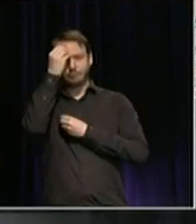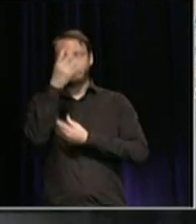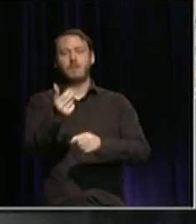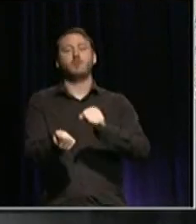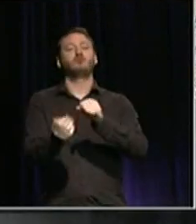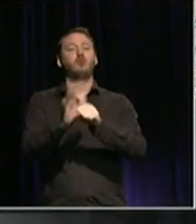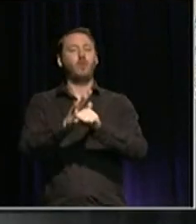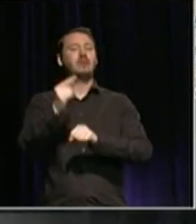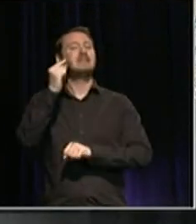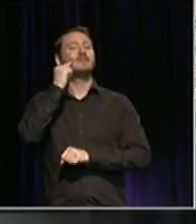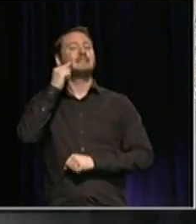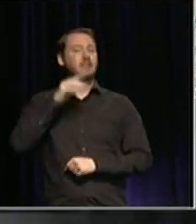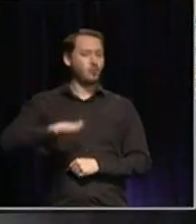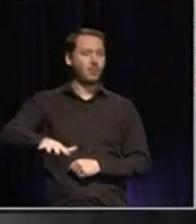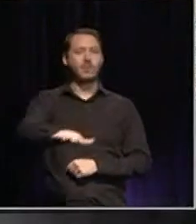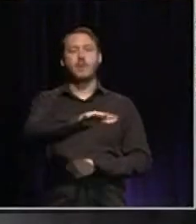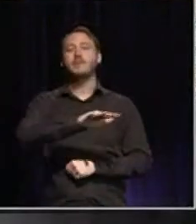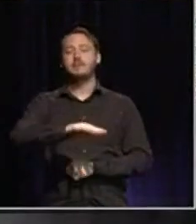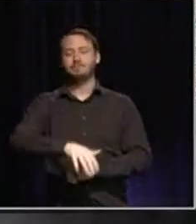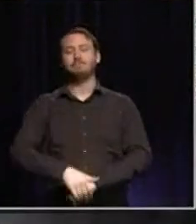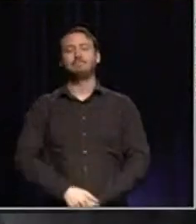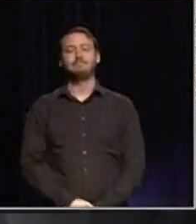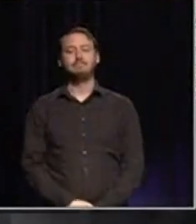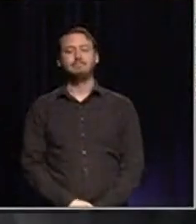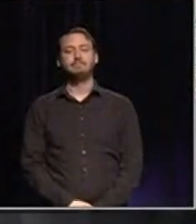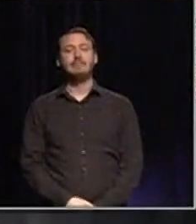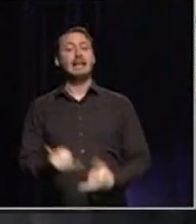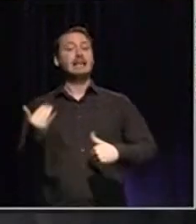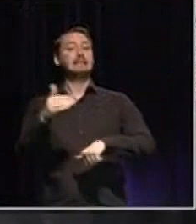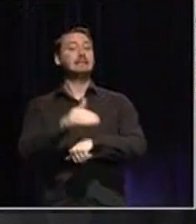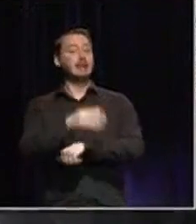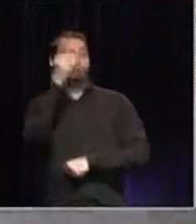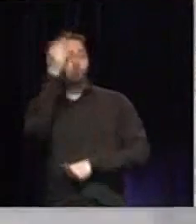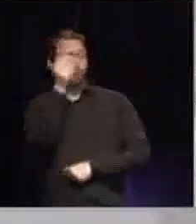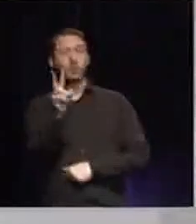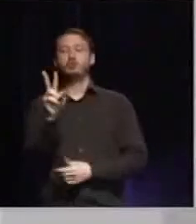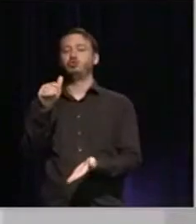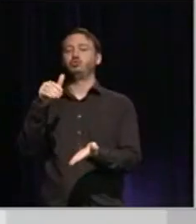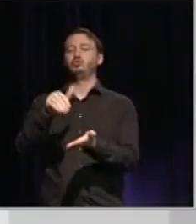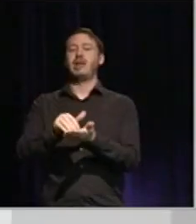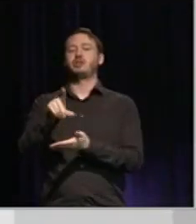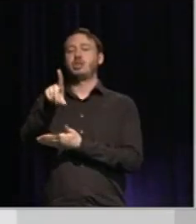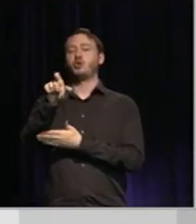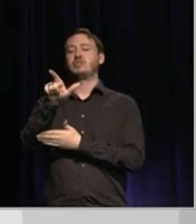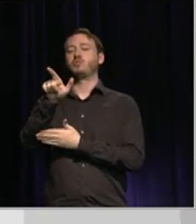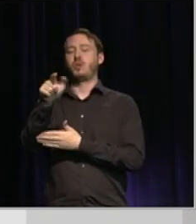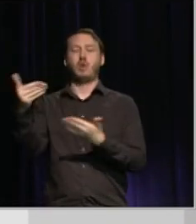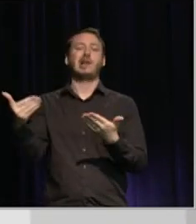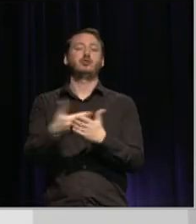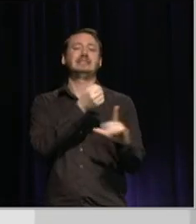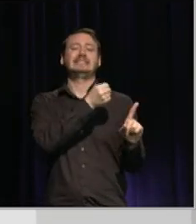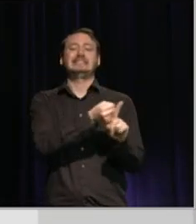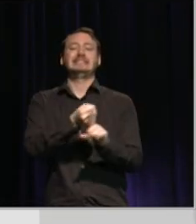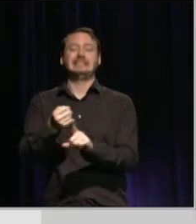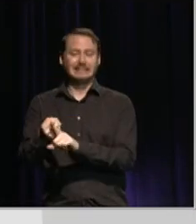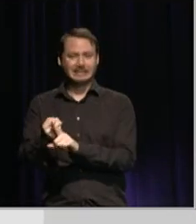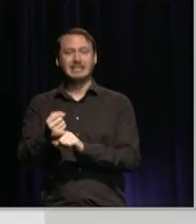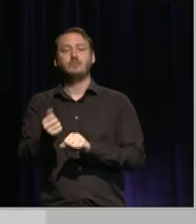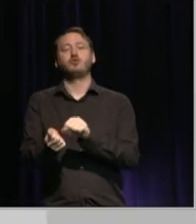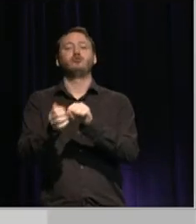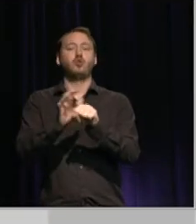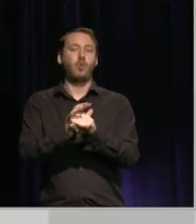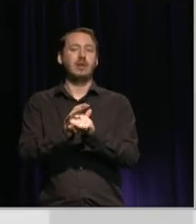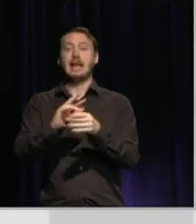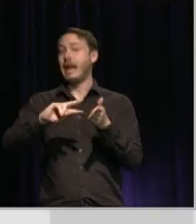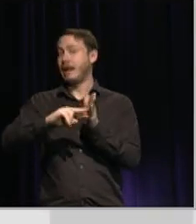COVID-19 update for the San Antonio community. Tonight we're reporting 2,121 new cases of COVID-19, which brings